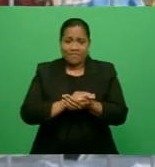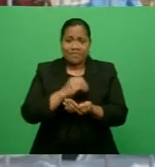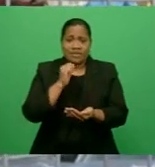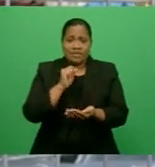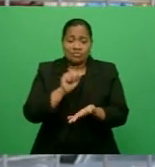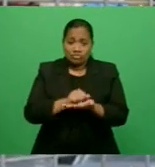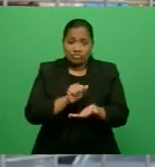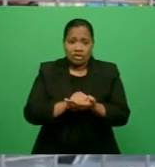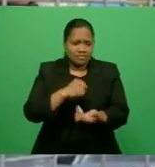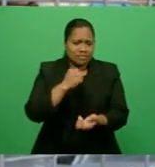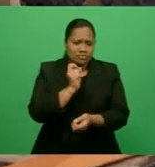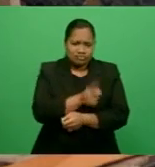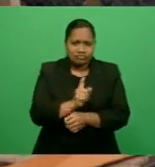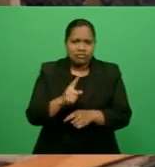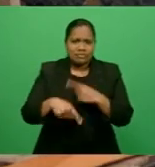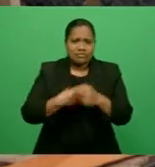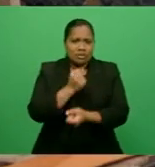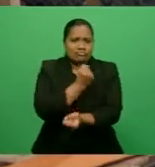about drug peddling.